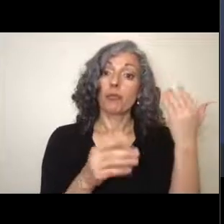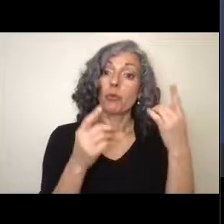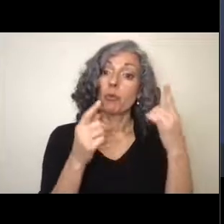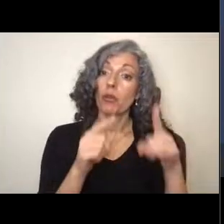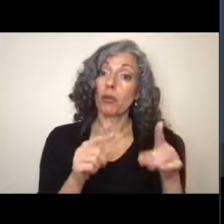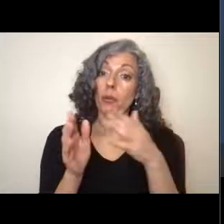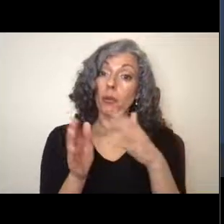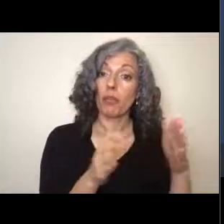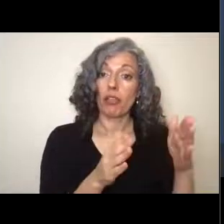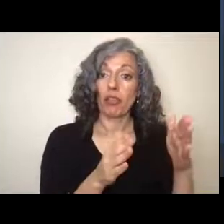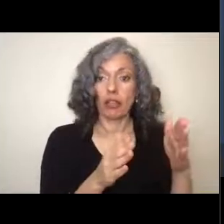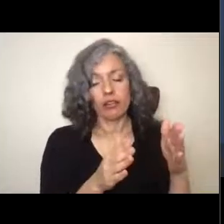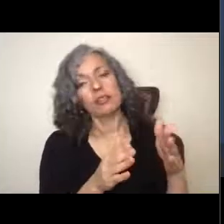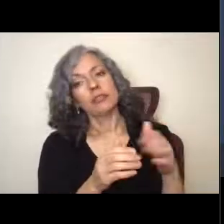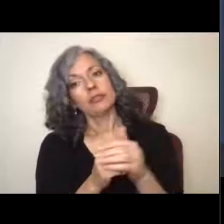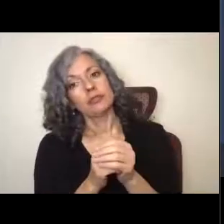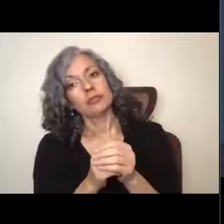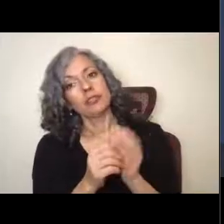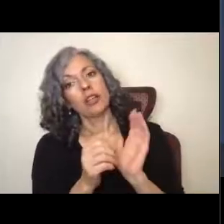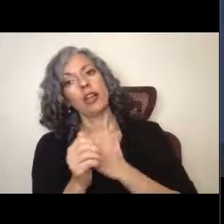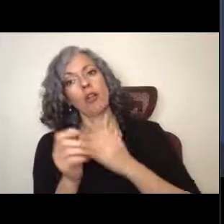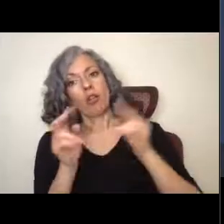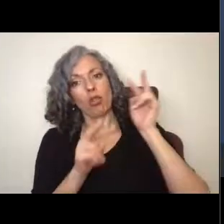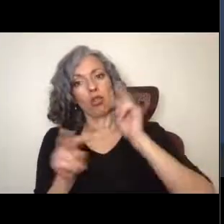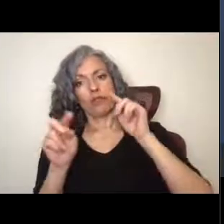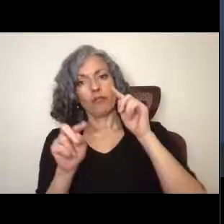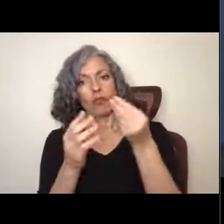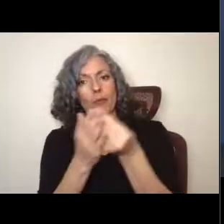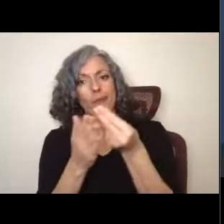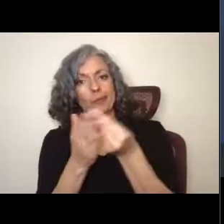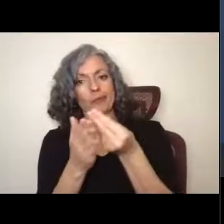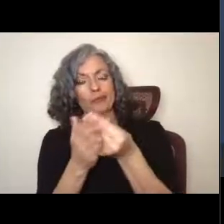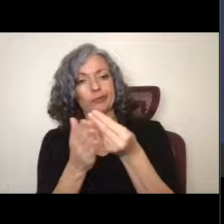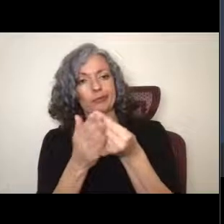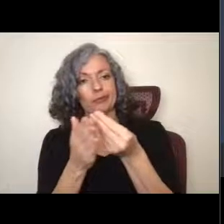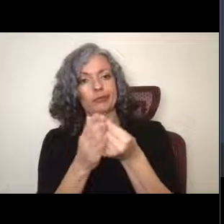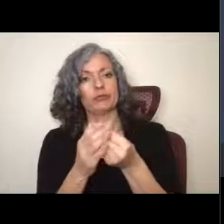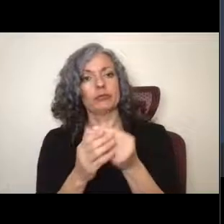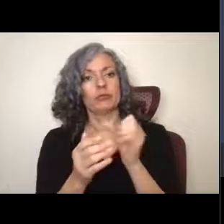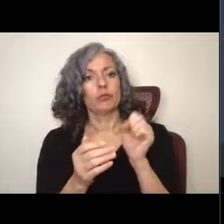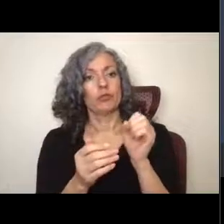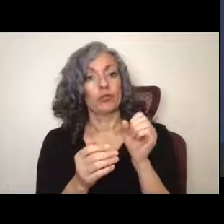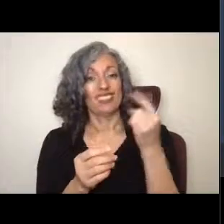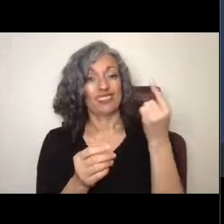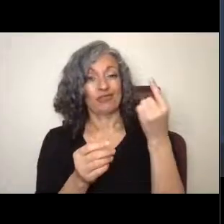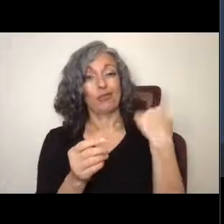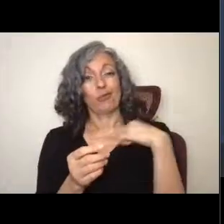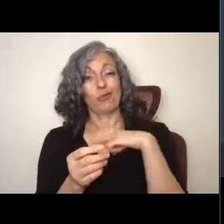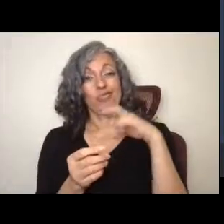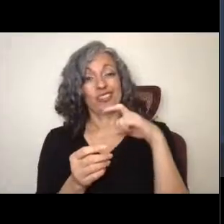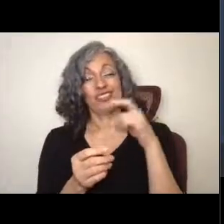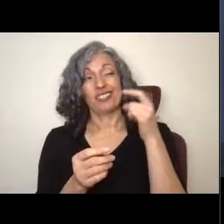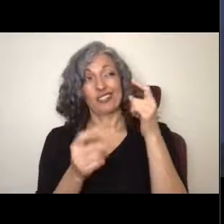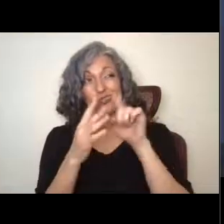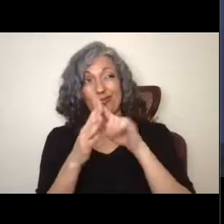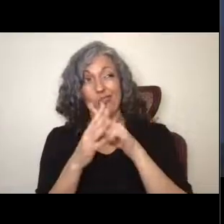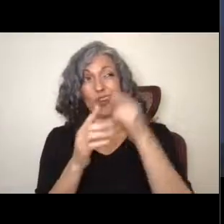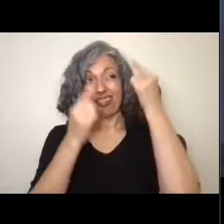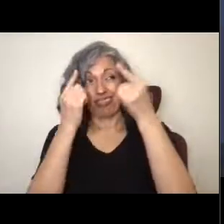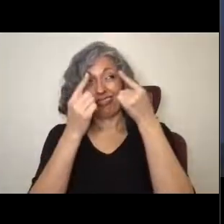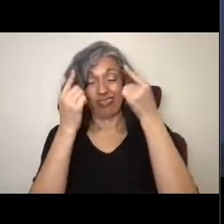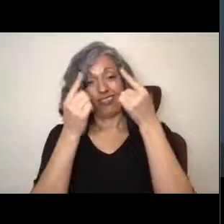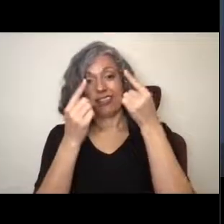that were constrained and unconstrained that are looking for funding, right? And so there's something for us to start thinking about and what that's